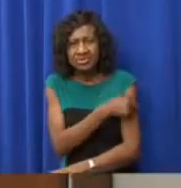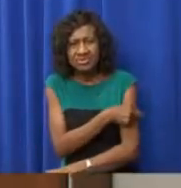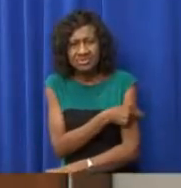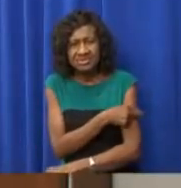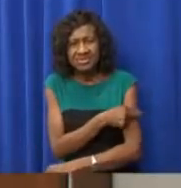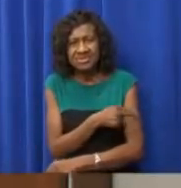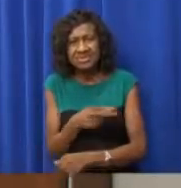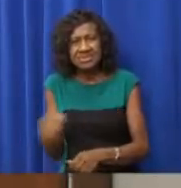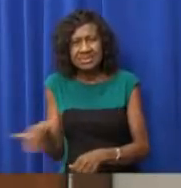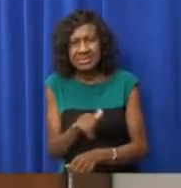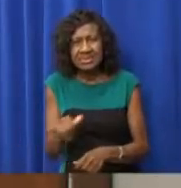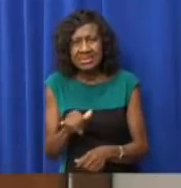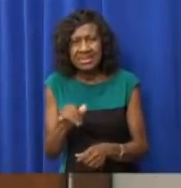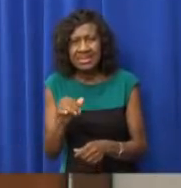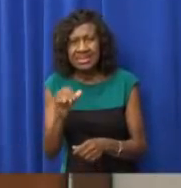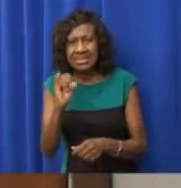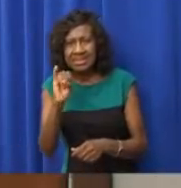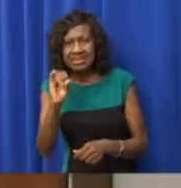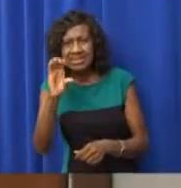care units and so